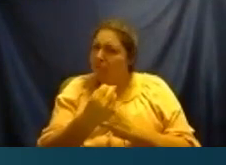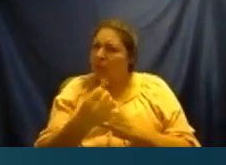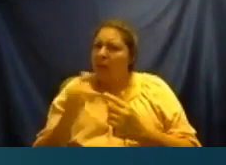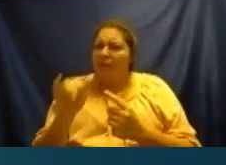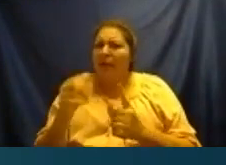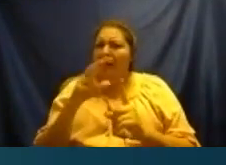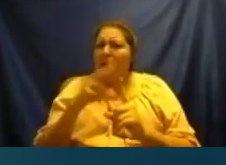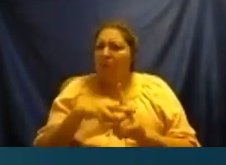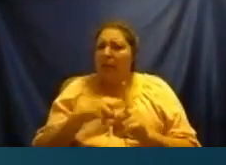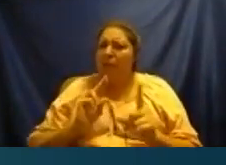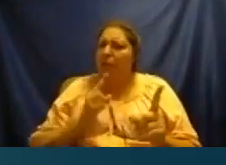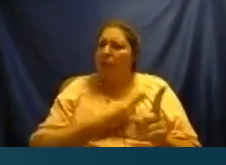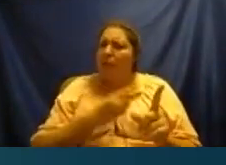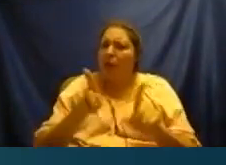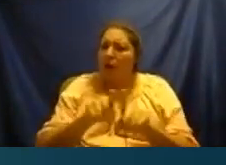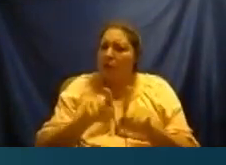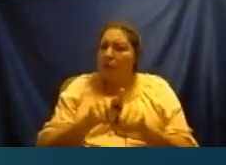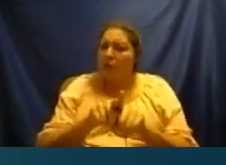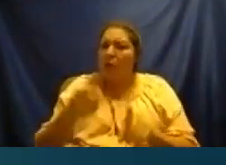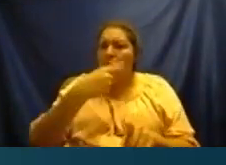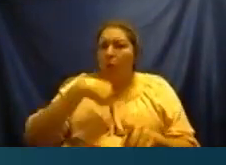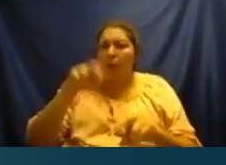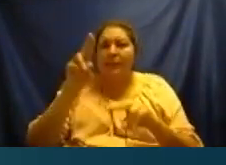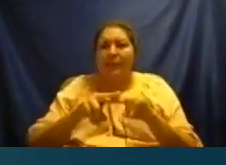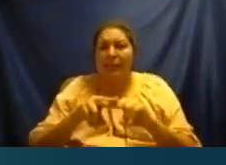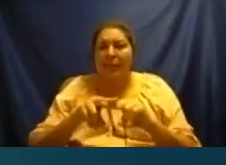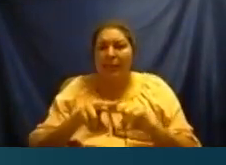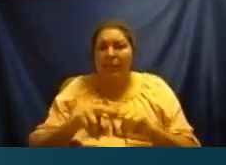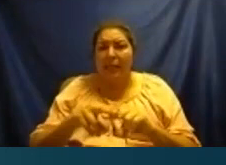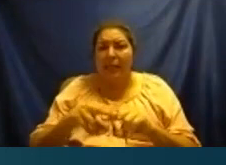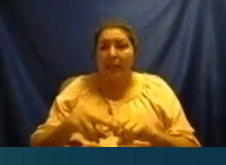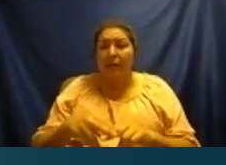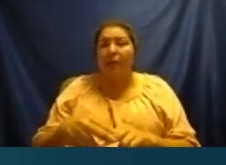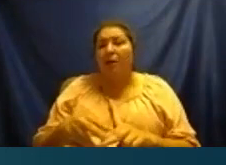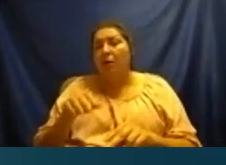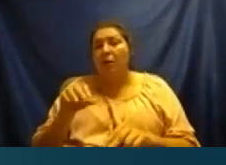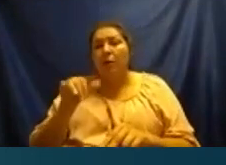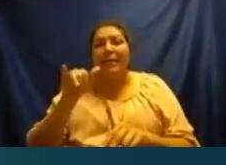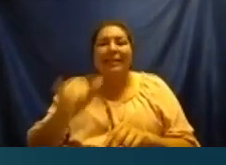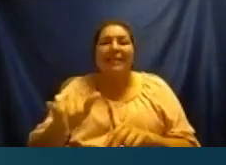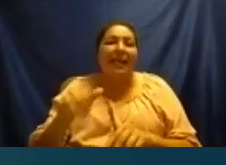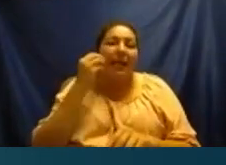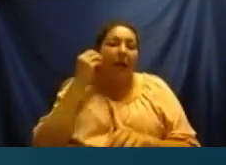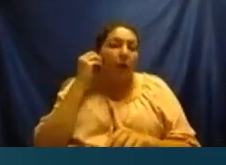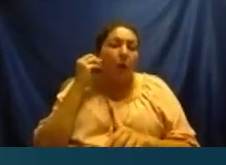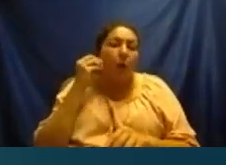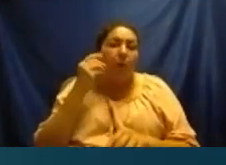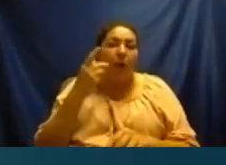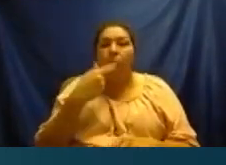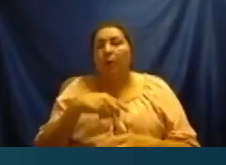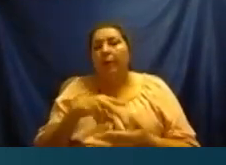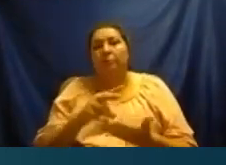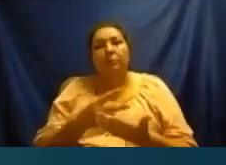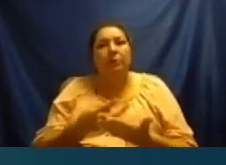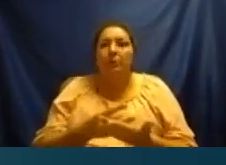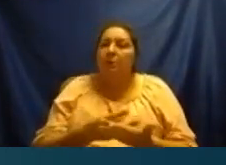us? We are sitting here in the midst of a quarantine. We are getting restless.